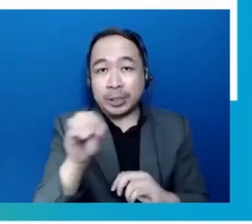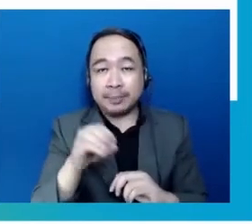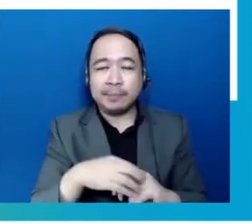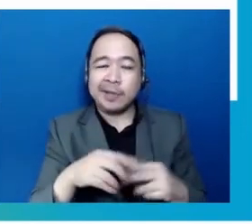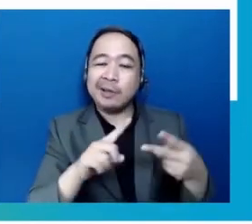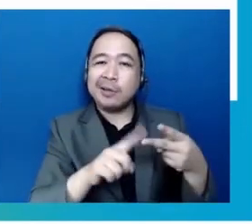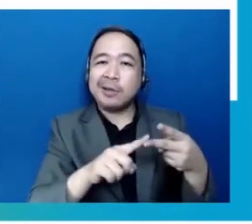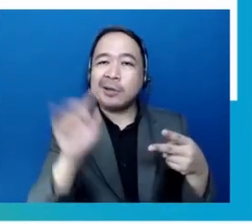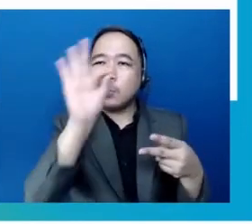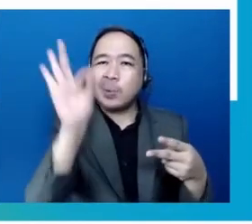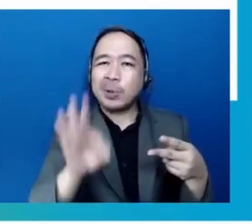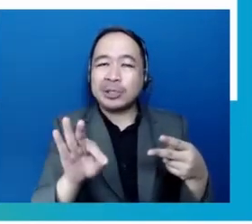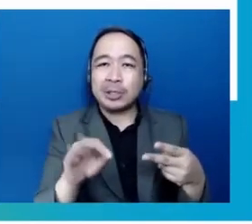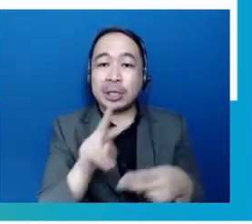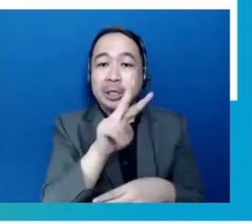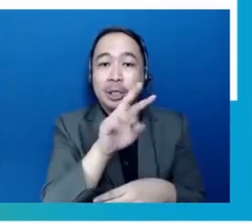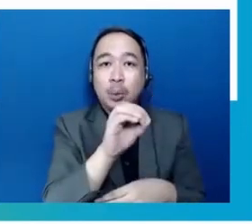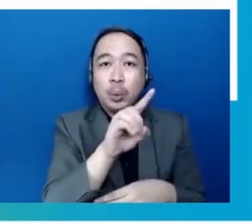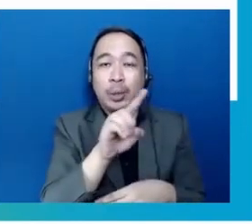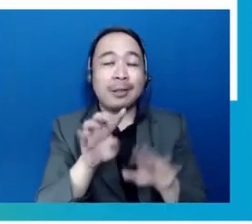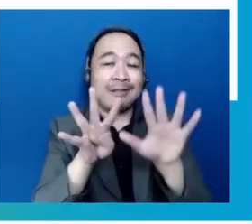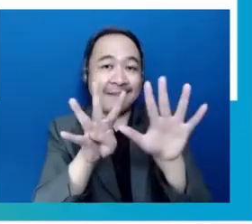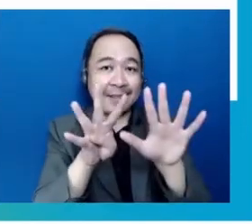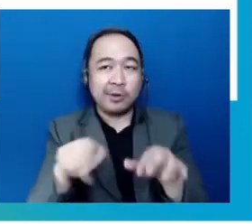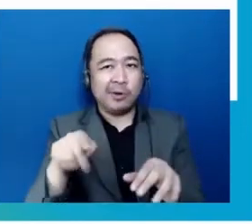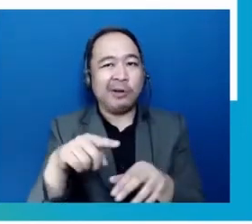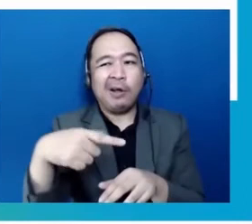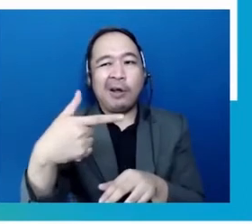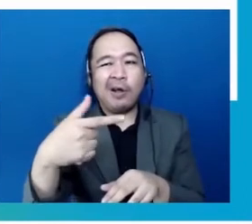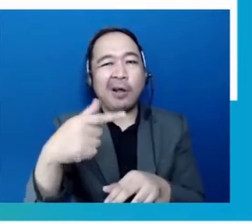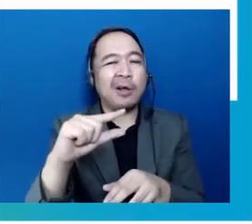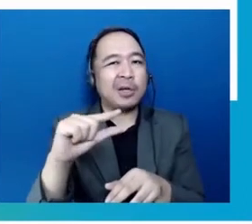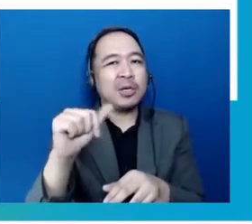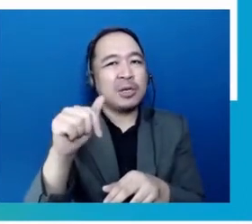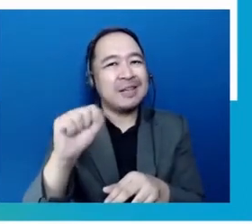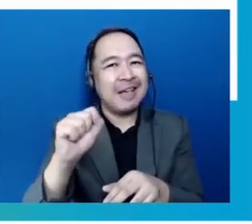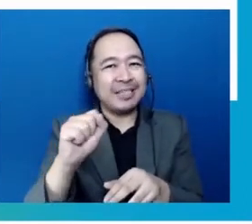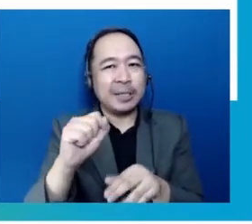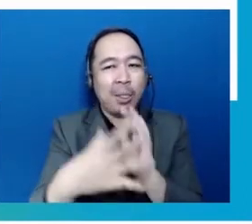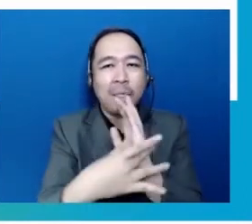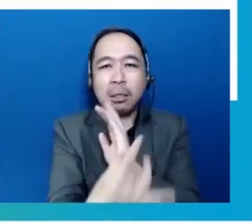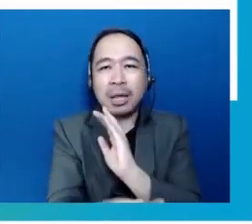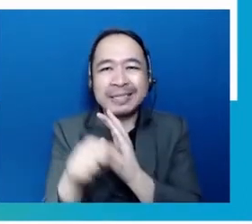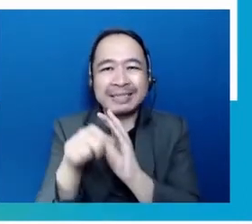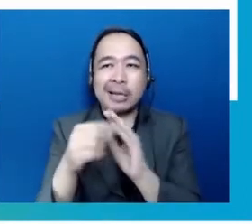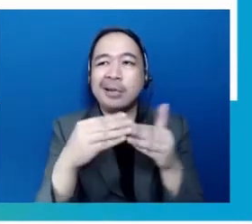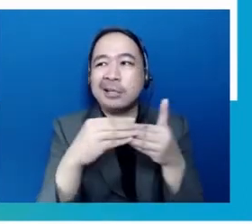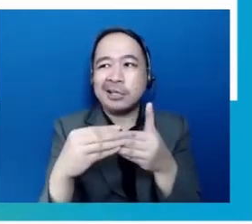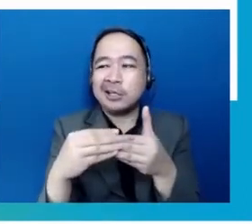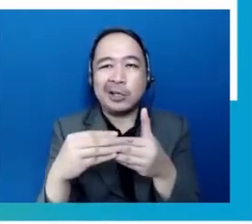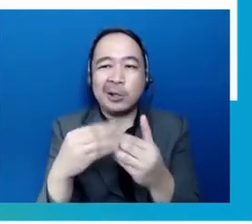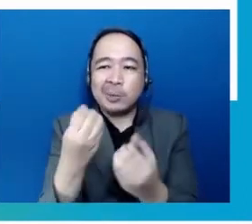of 2019, gas is the leading contributor to the global fossil emissions. Whilst